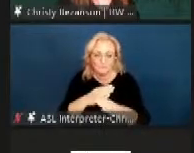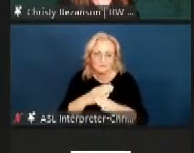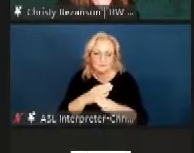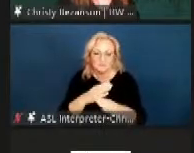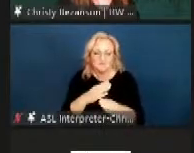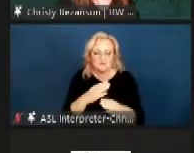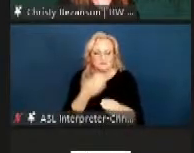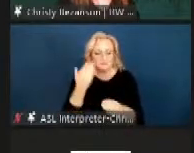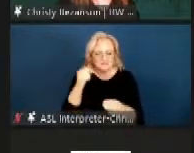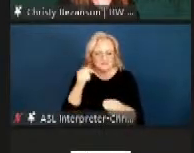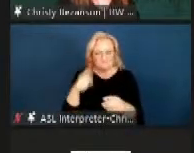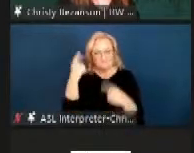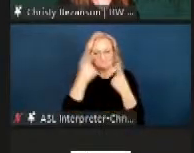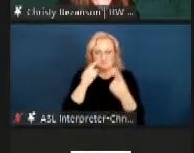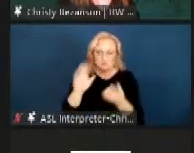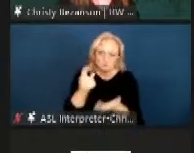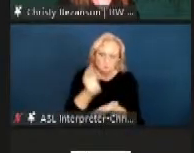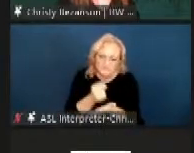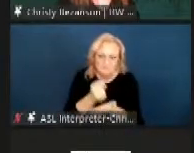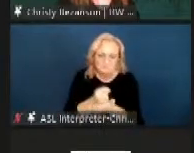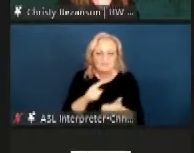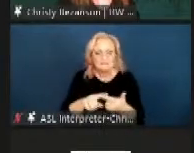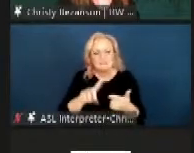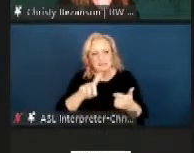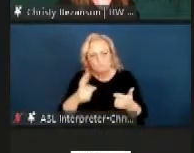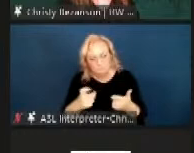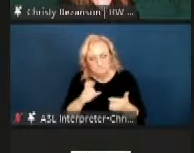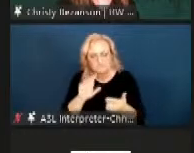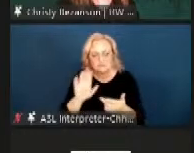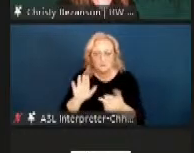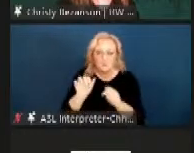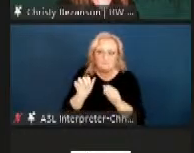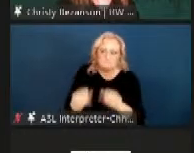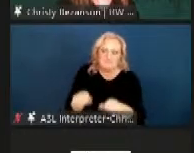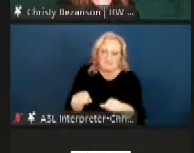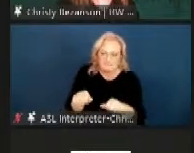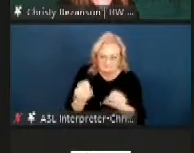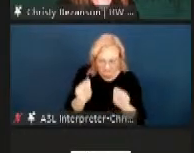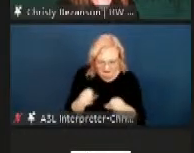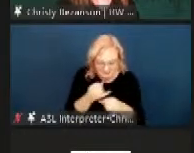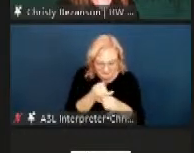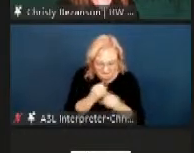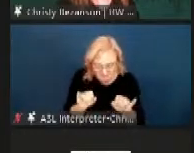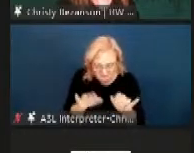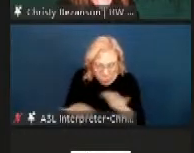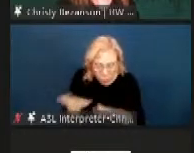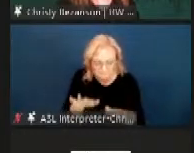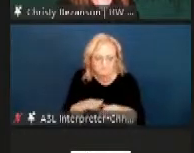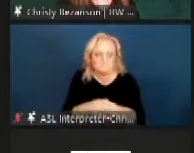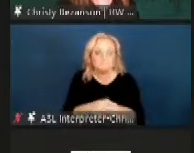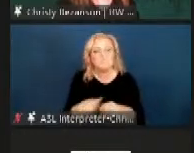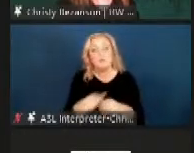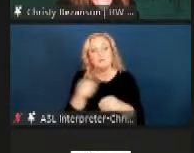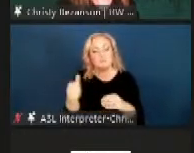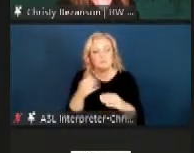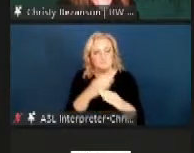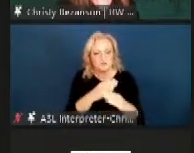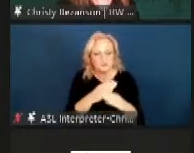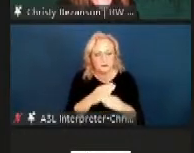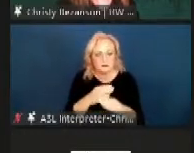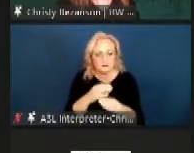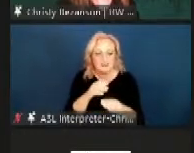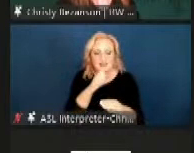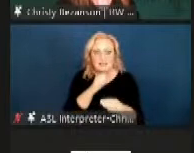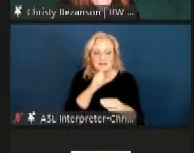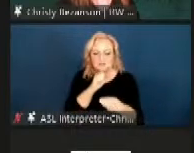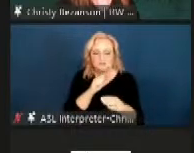into consideration their treatment, diagnosis, and their capabilities. Another huge barrier that we see is AFH